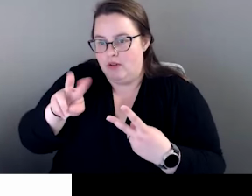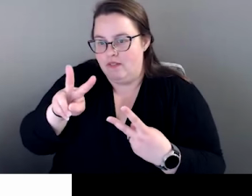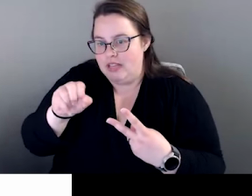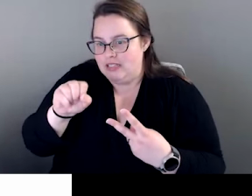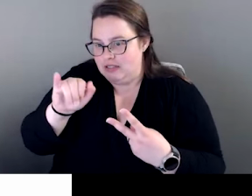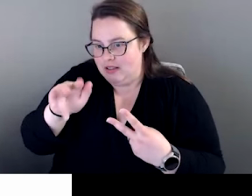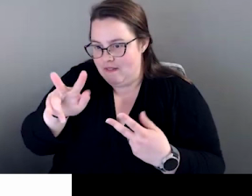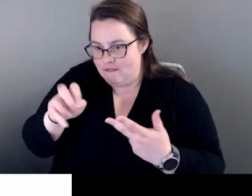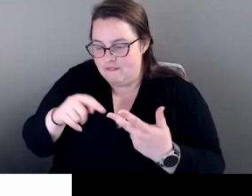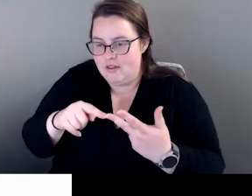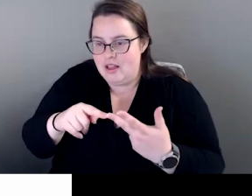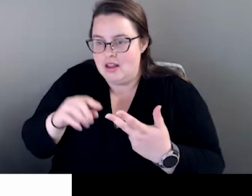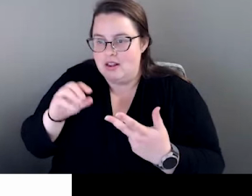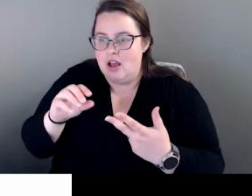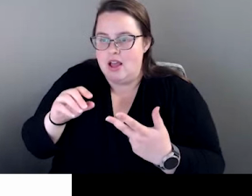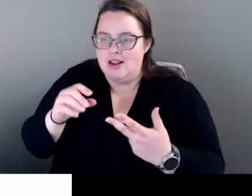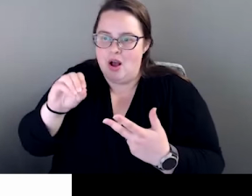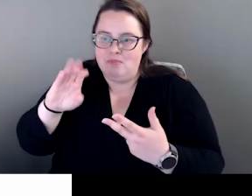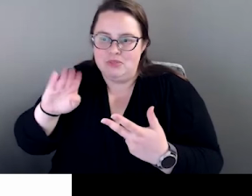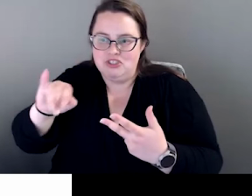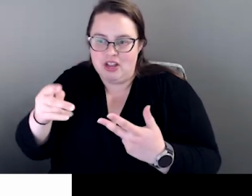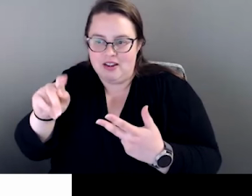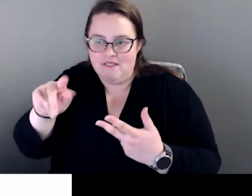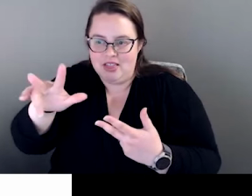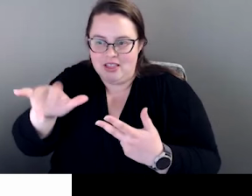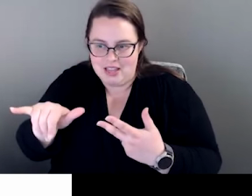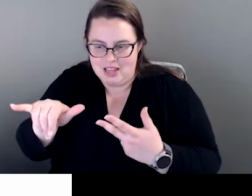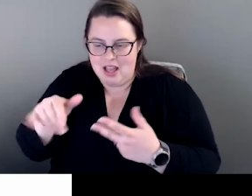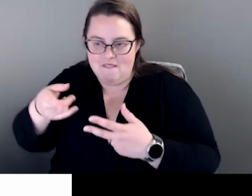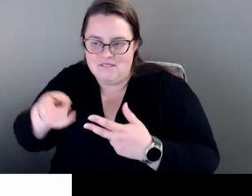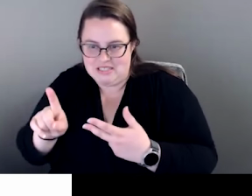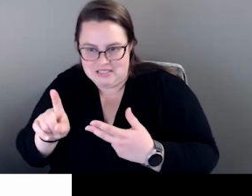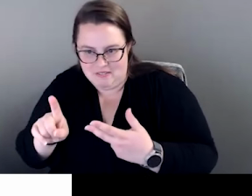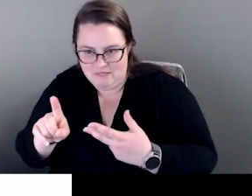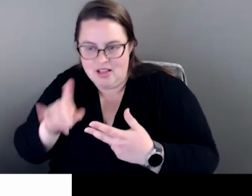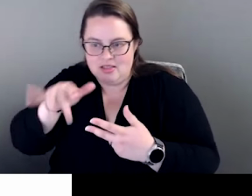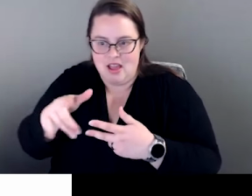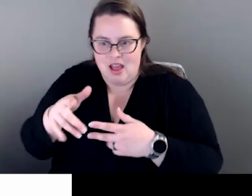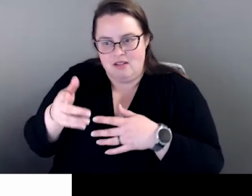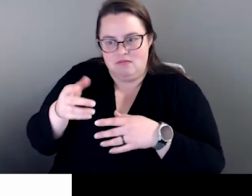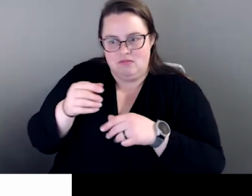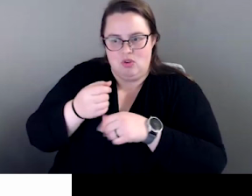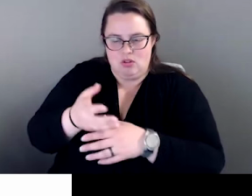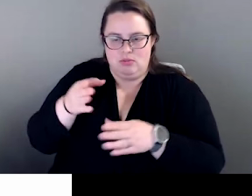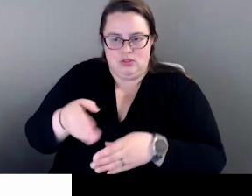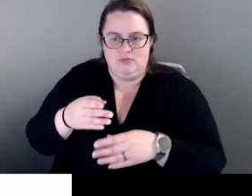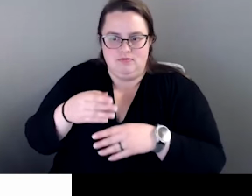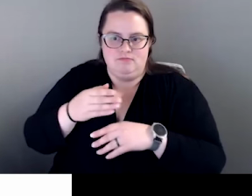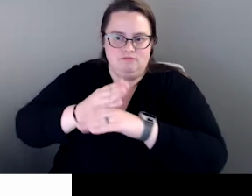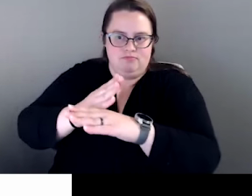And basically it denies that person of equal access to their education or activity here on campus as well. And the last